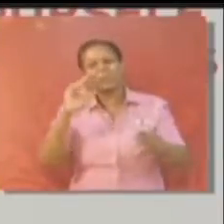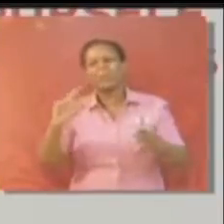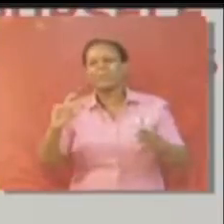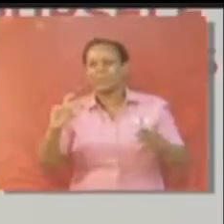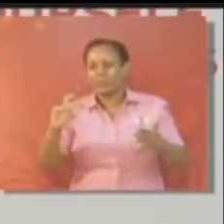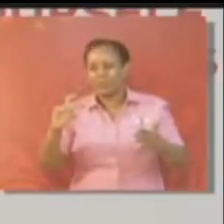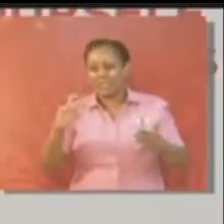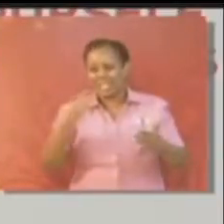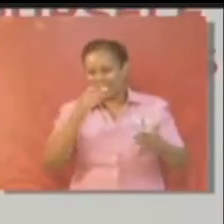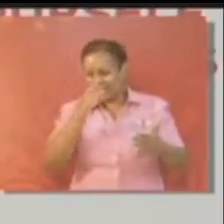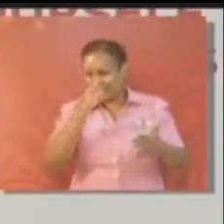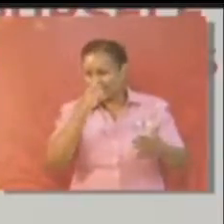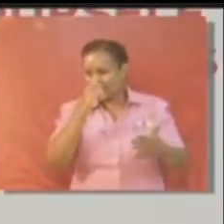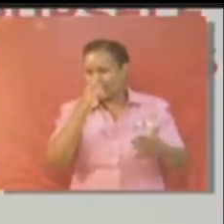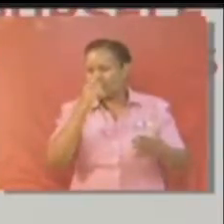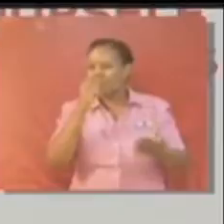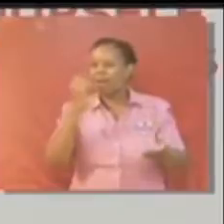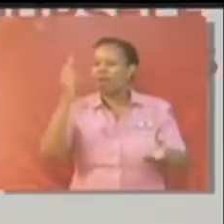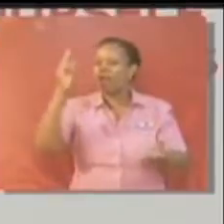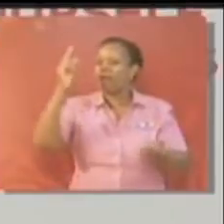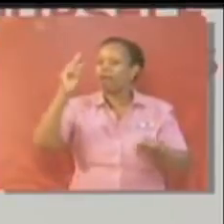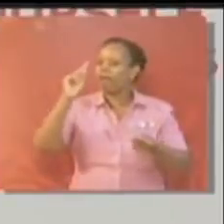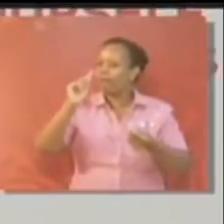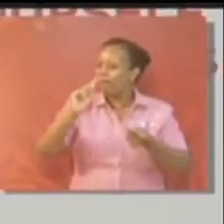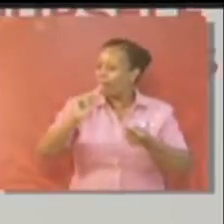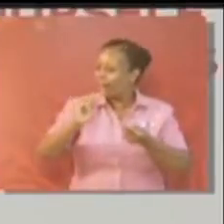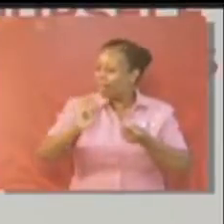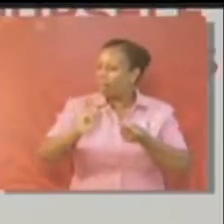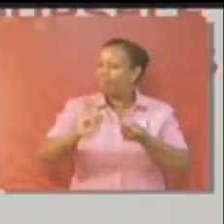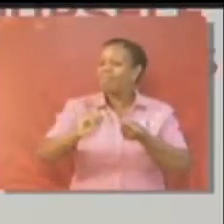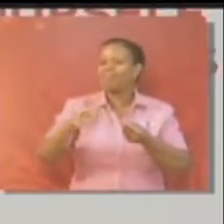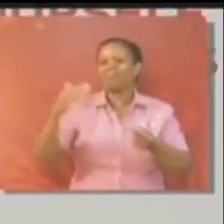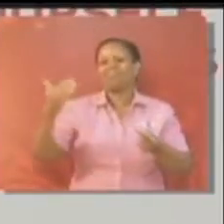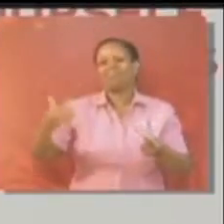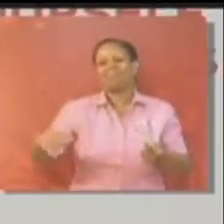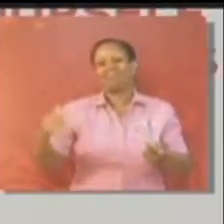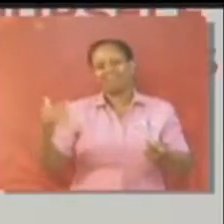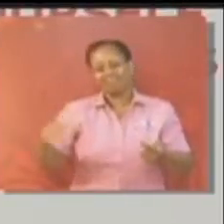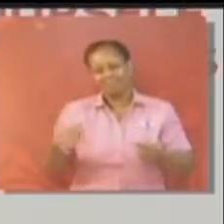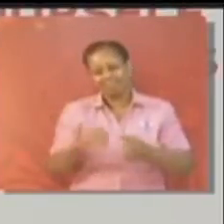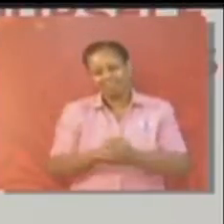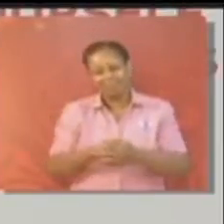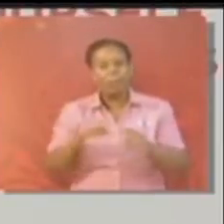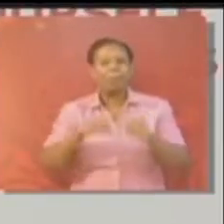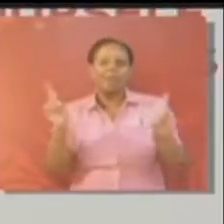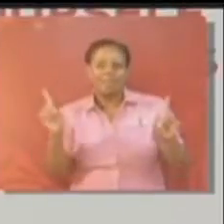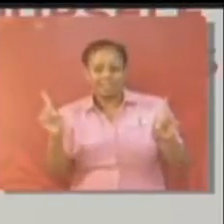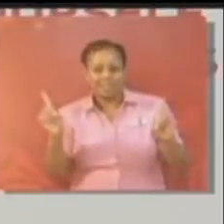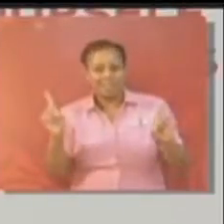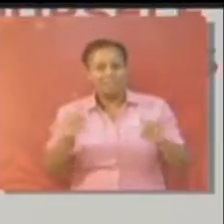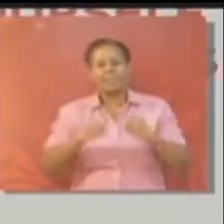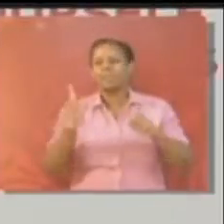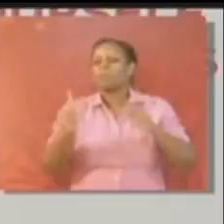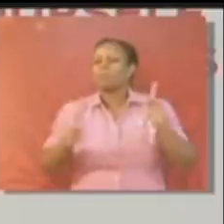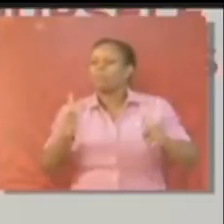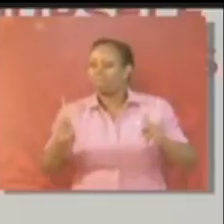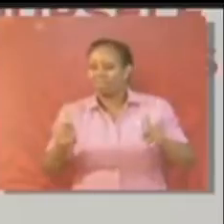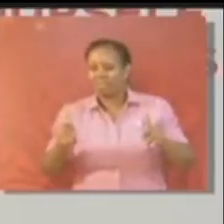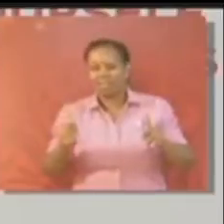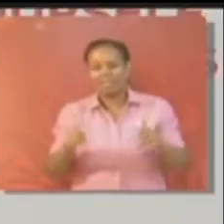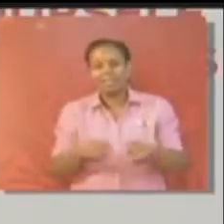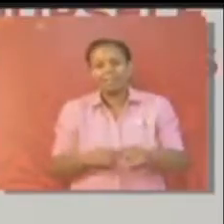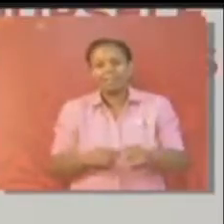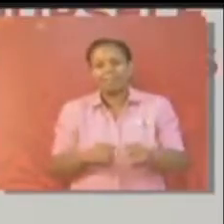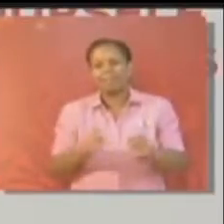of dropping their guard as to the flu vaccine. But let me urge people, go and get your flu